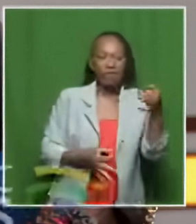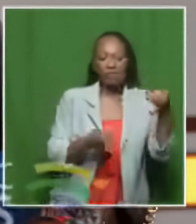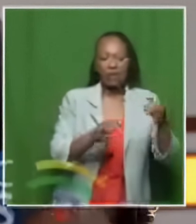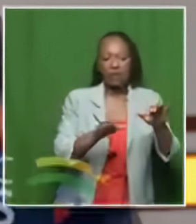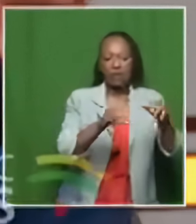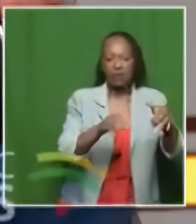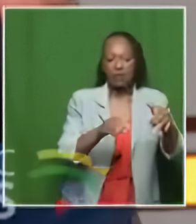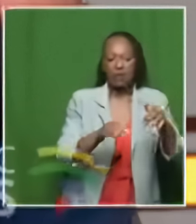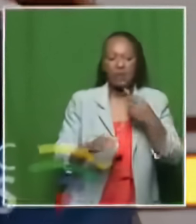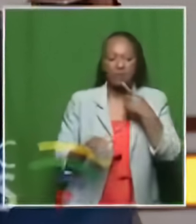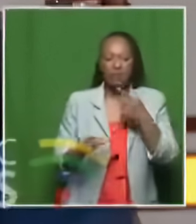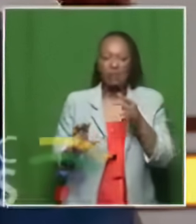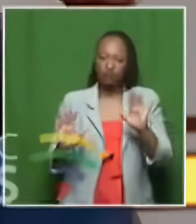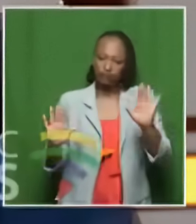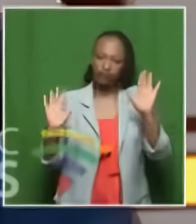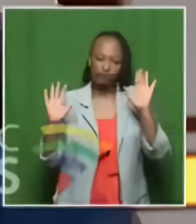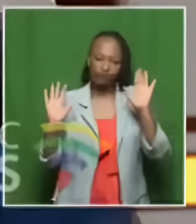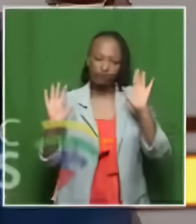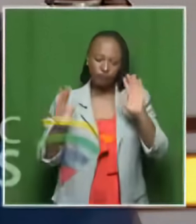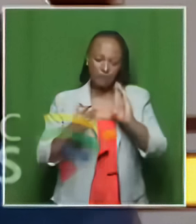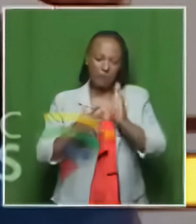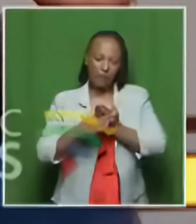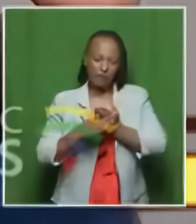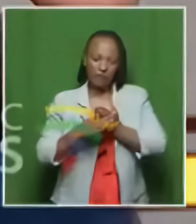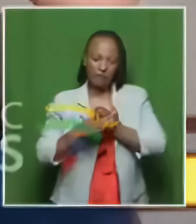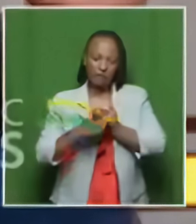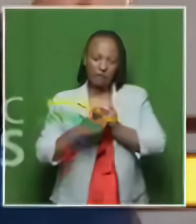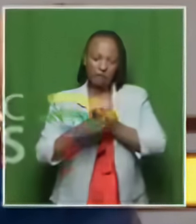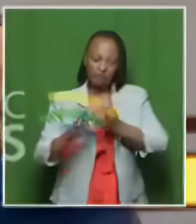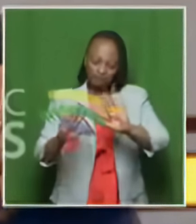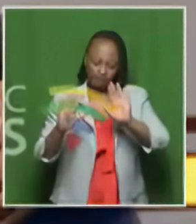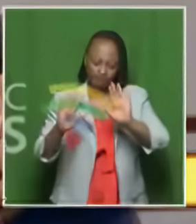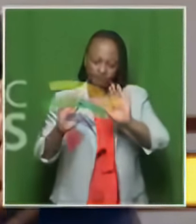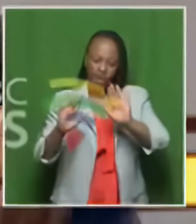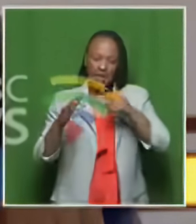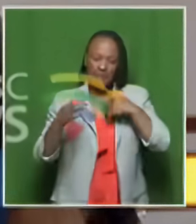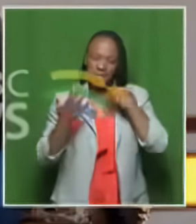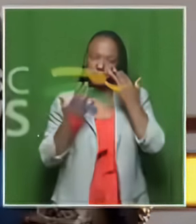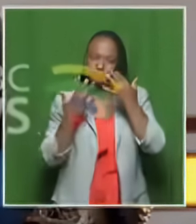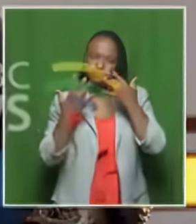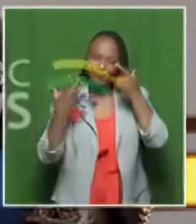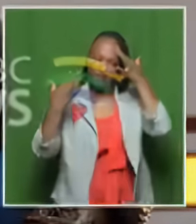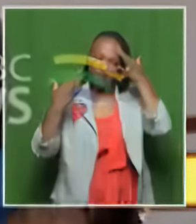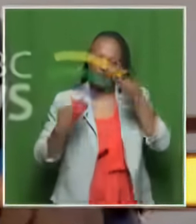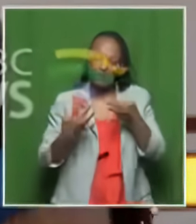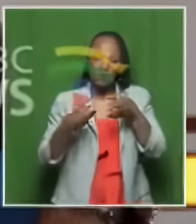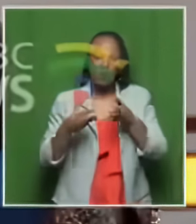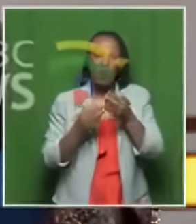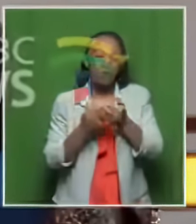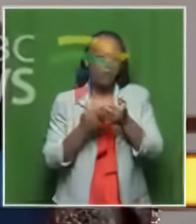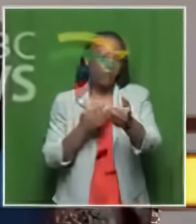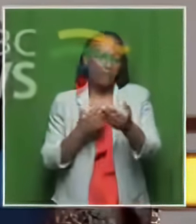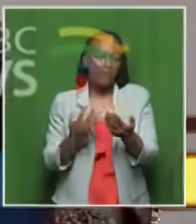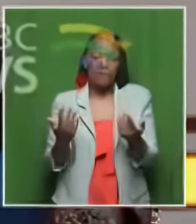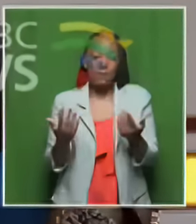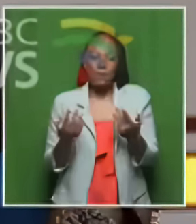political party. He said, I'm taking a break, let me make a reflections and decide on my way forward without